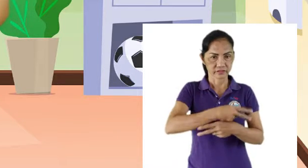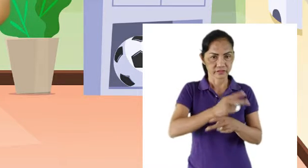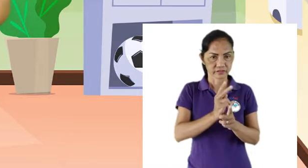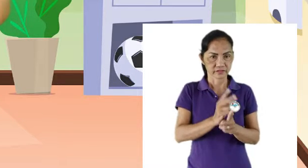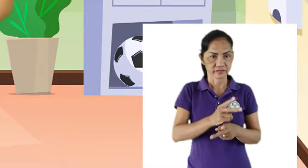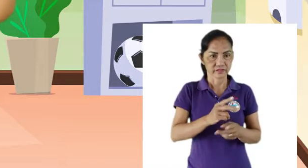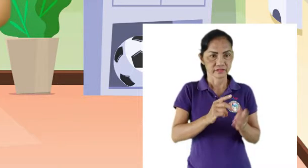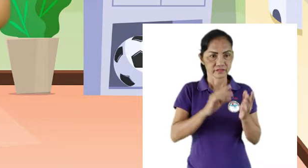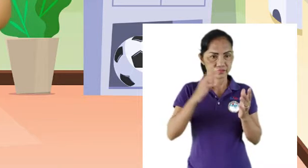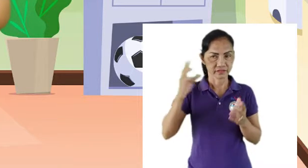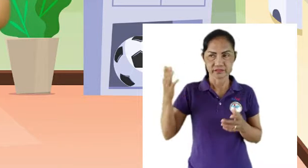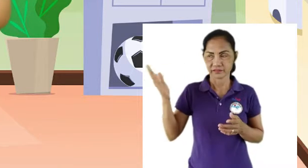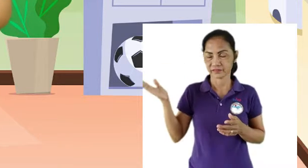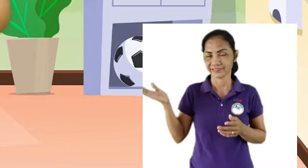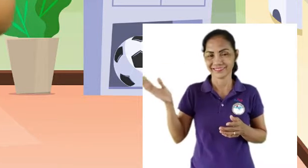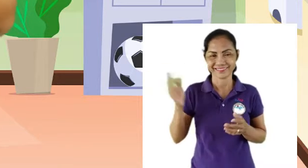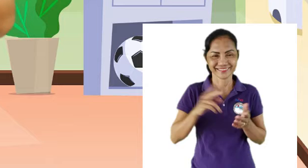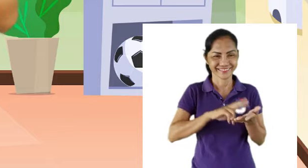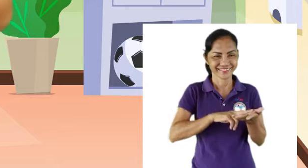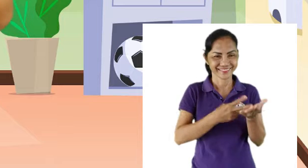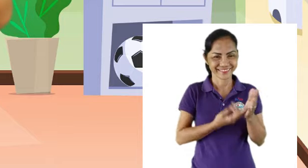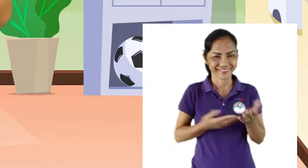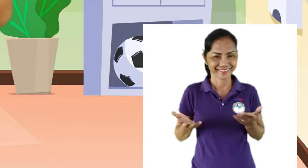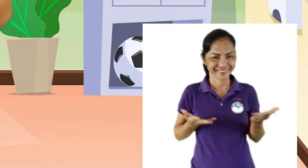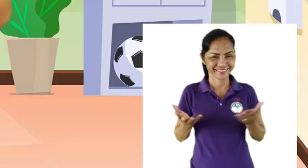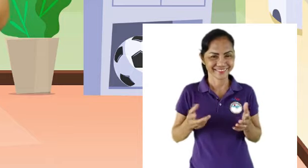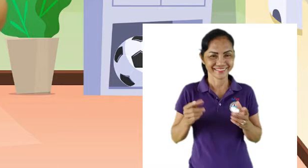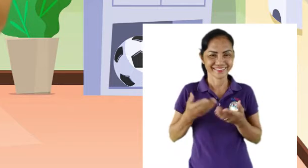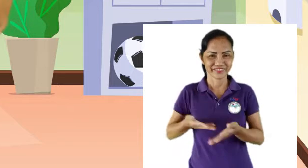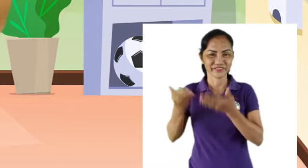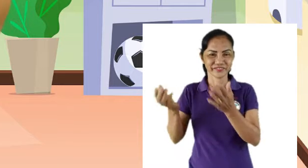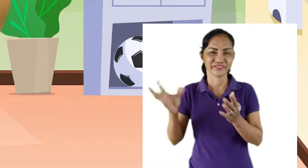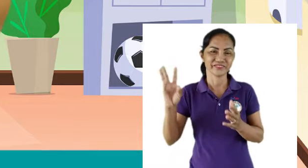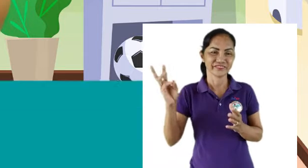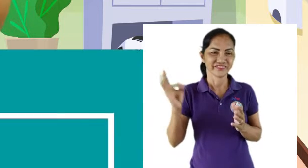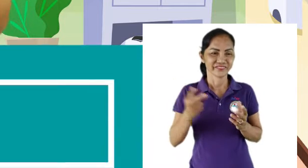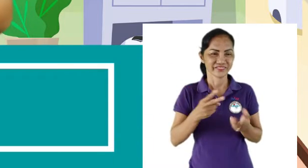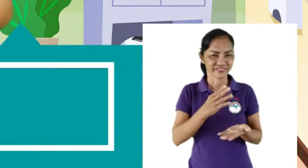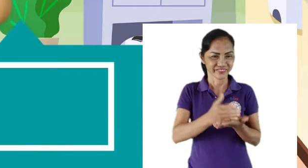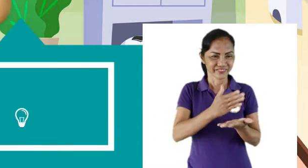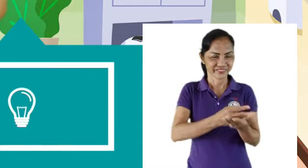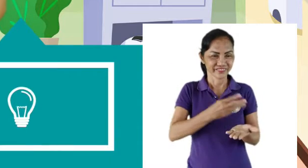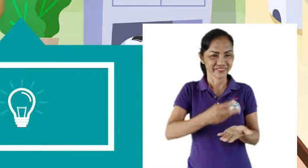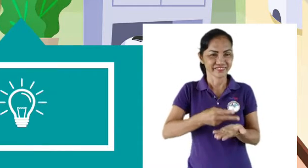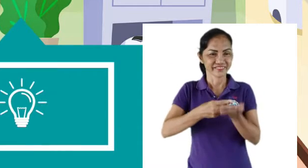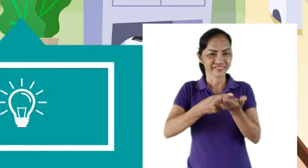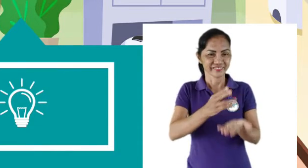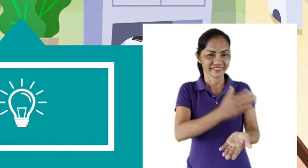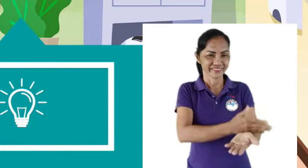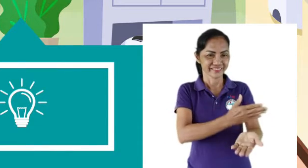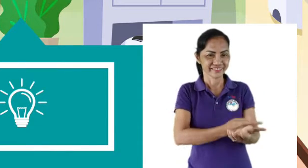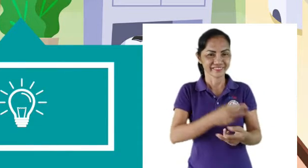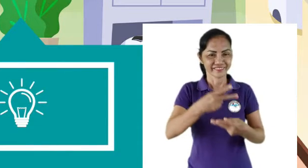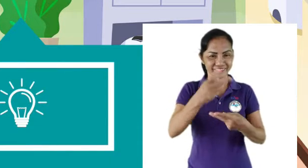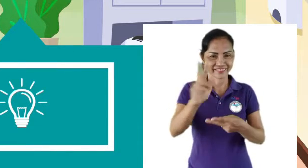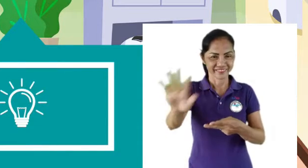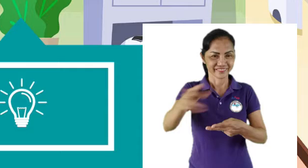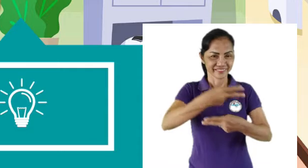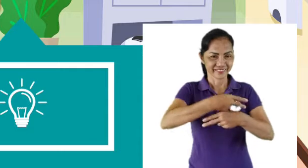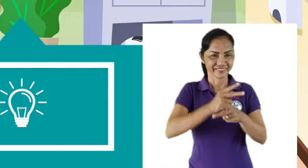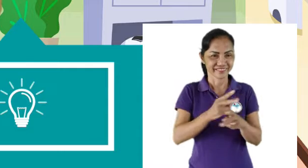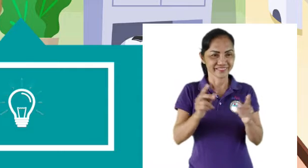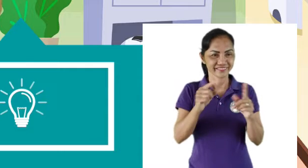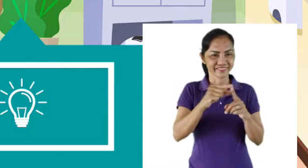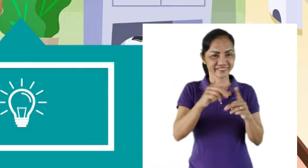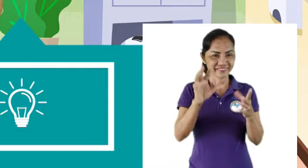called diction. And I am here to give you 6 tips that will help you improve your proper word